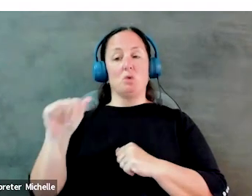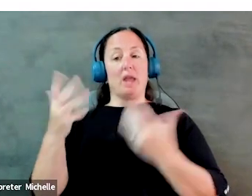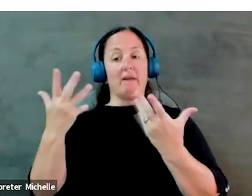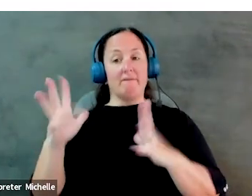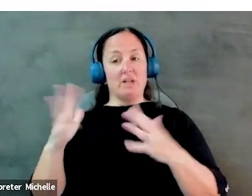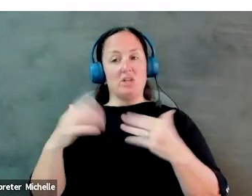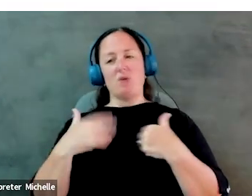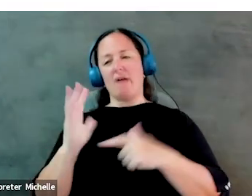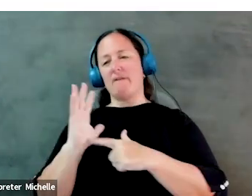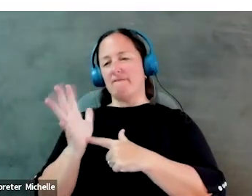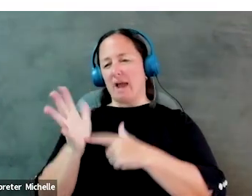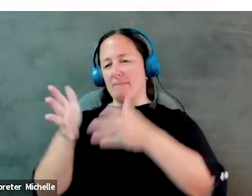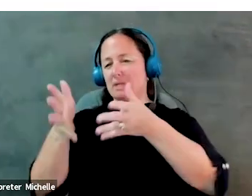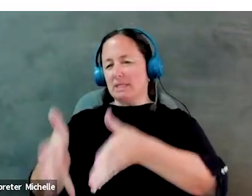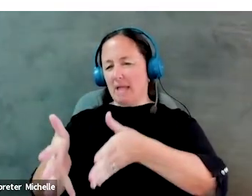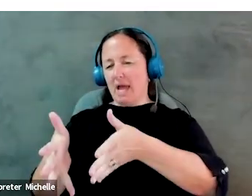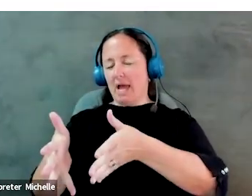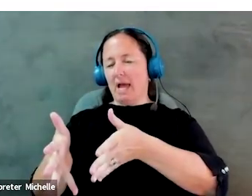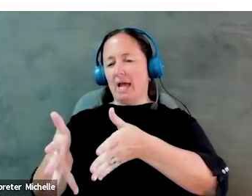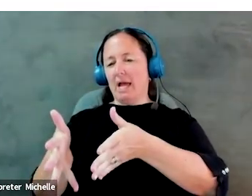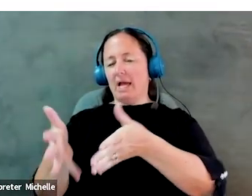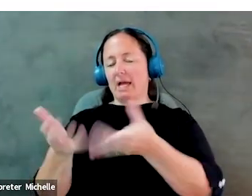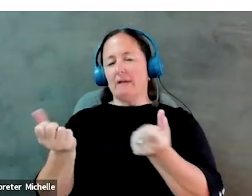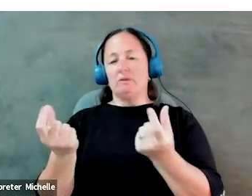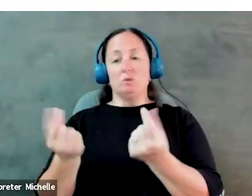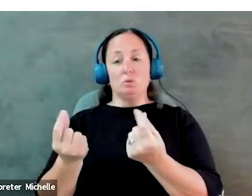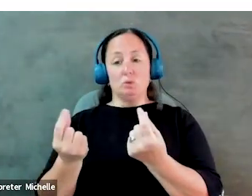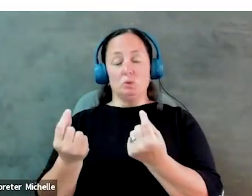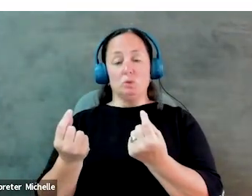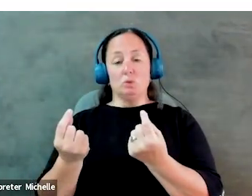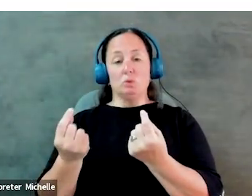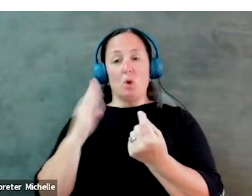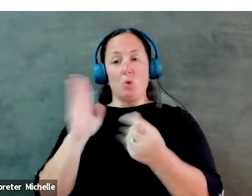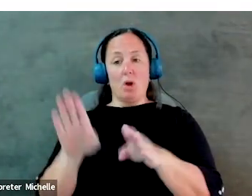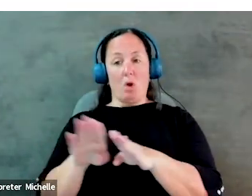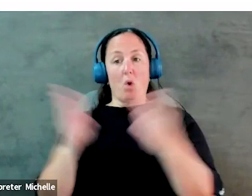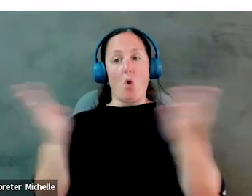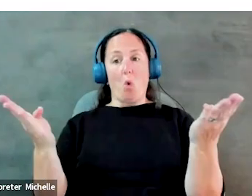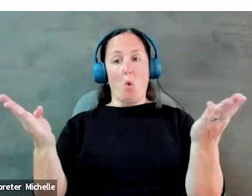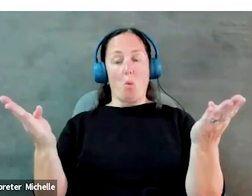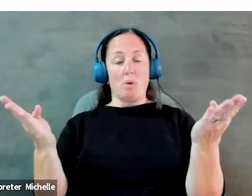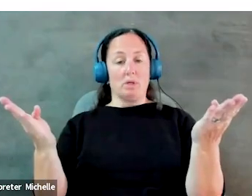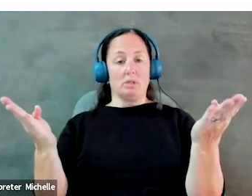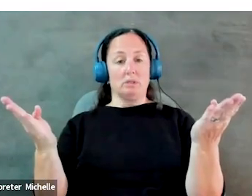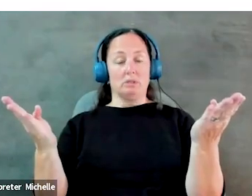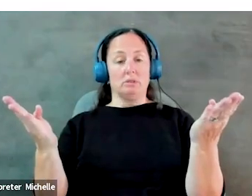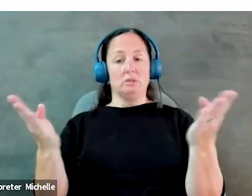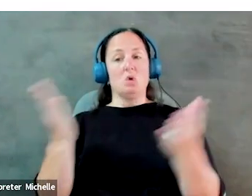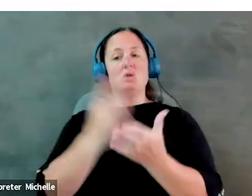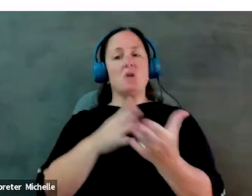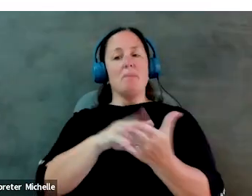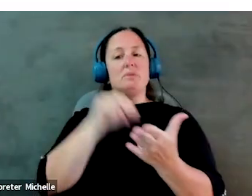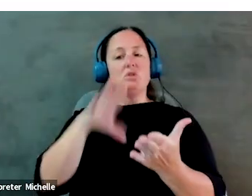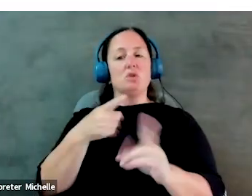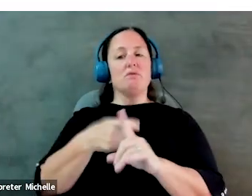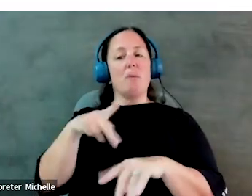that, we will have about 5 more minutes in which we will be opening the forum so that a couple of